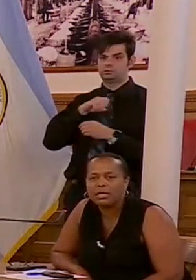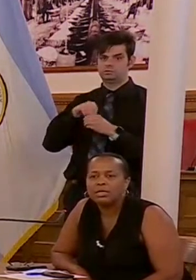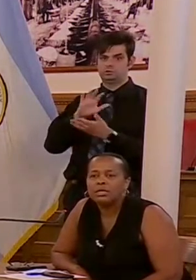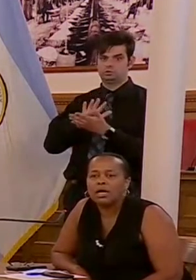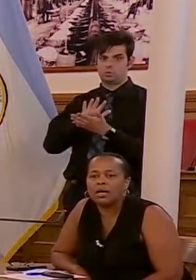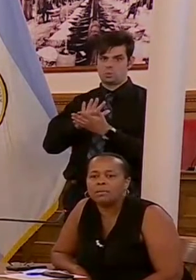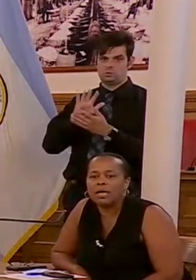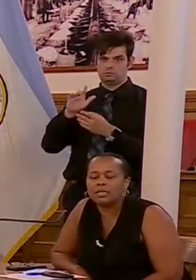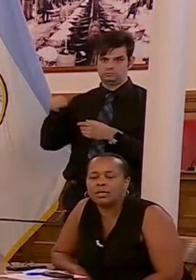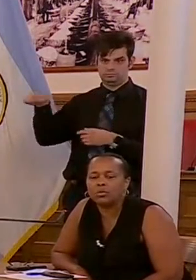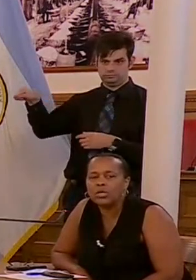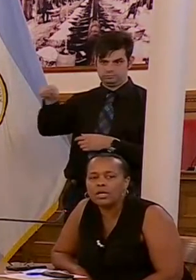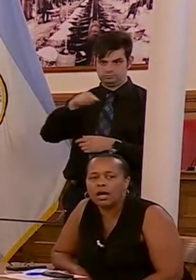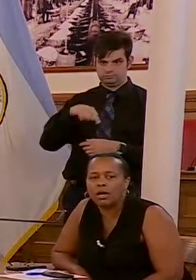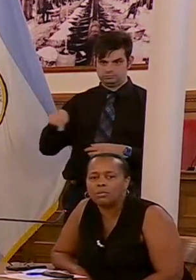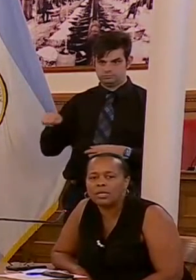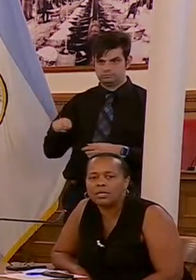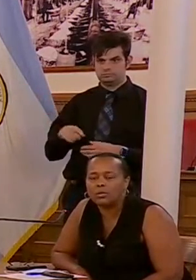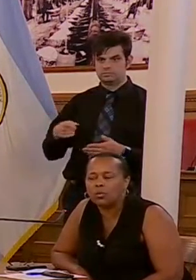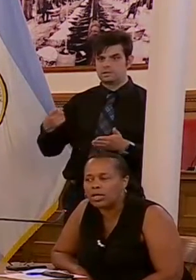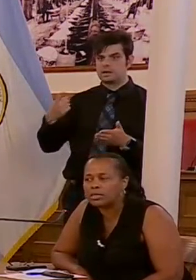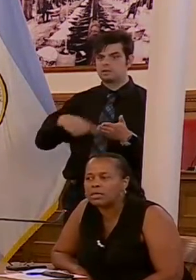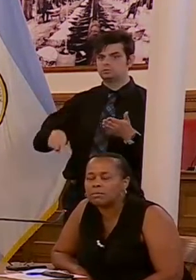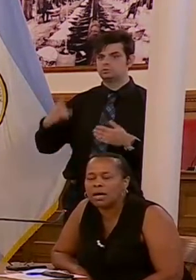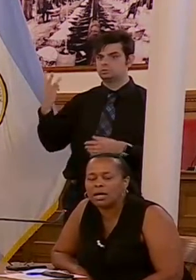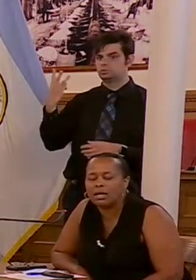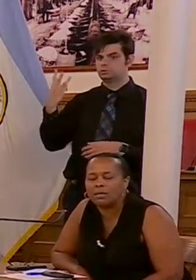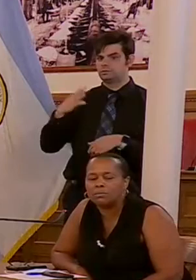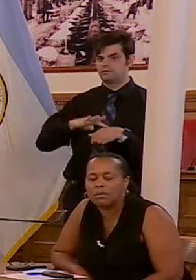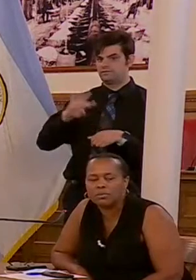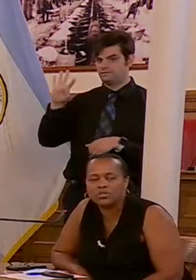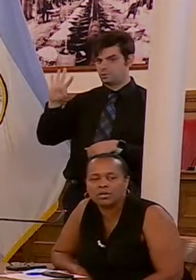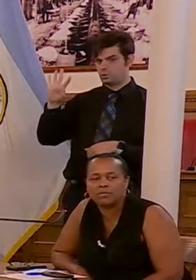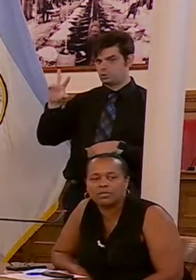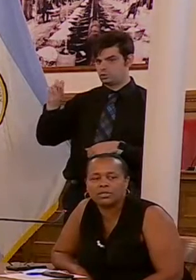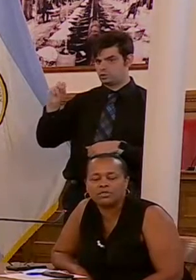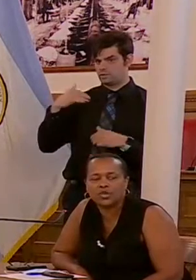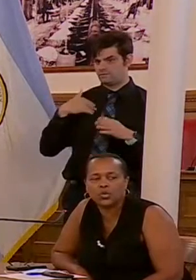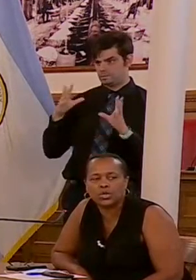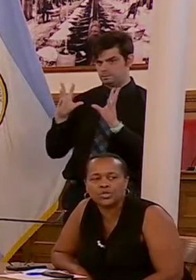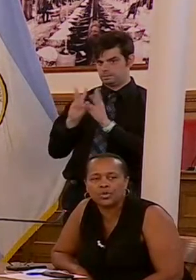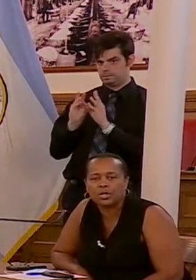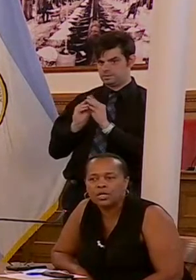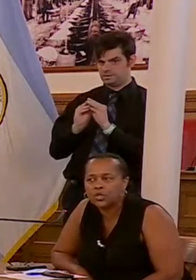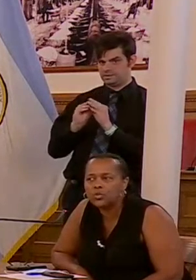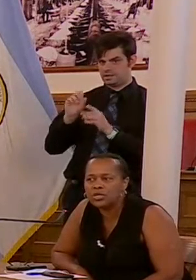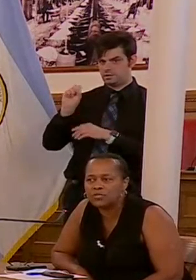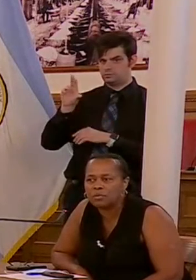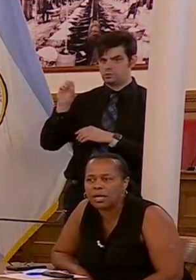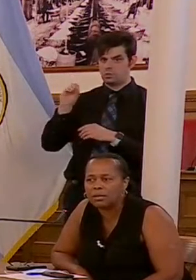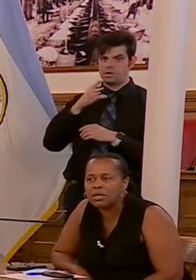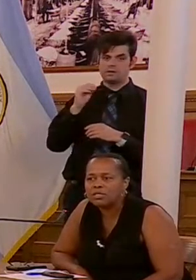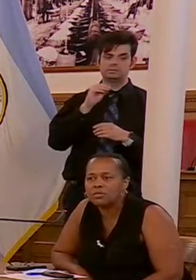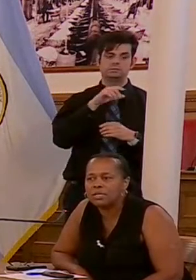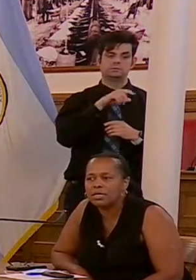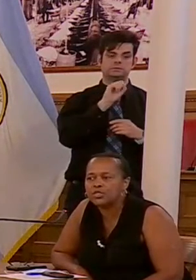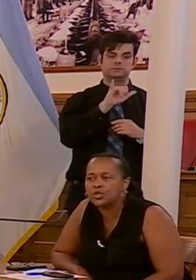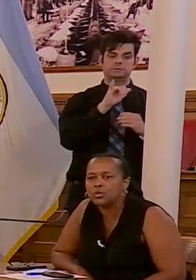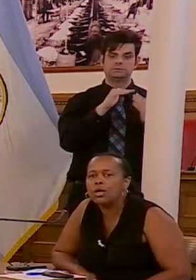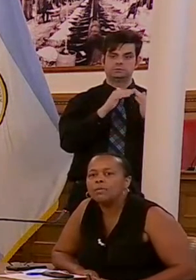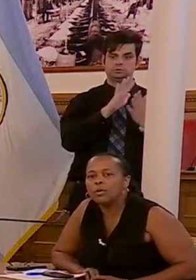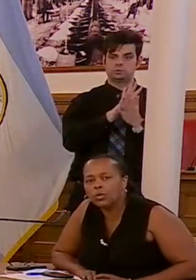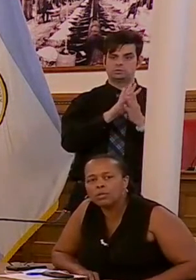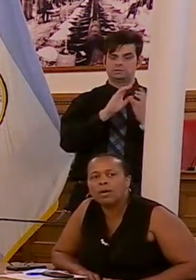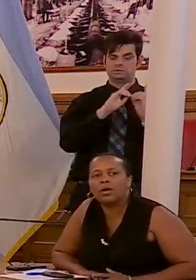4:30. And then we are meeting with members of the school district 2 weeks from then to begin